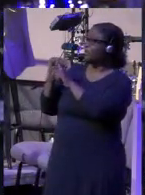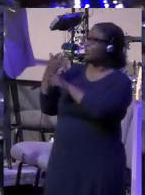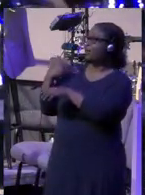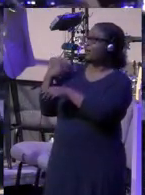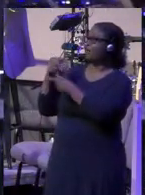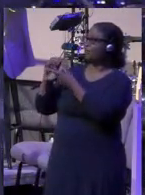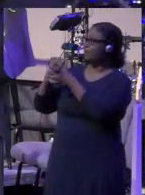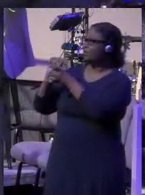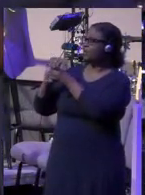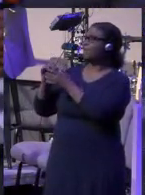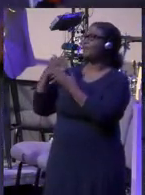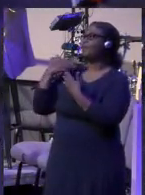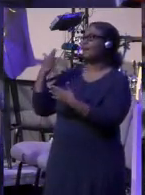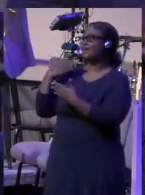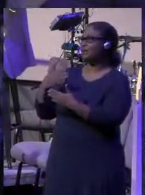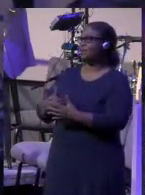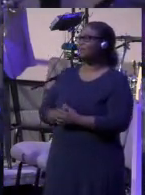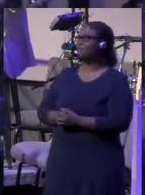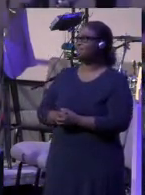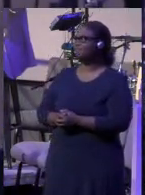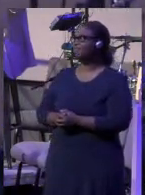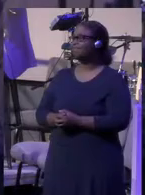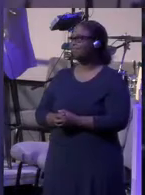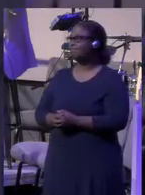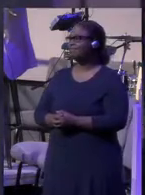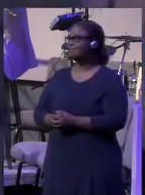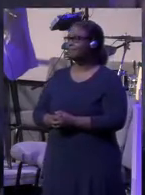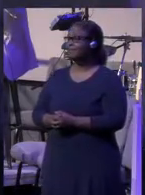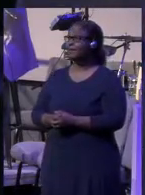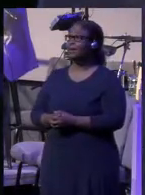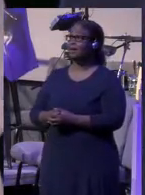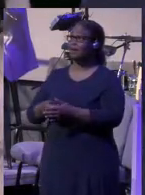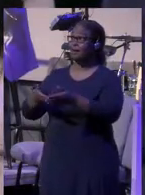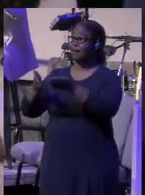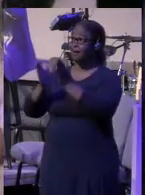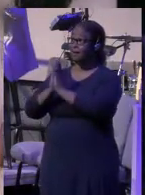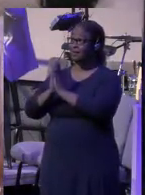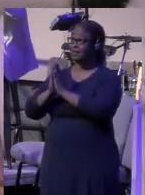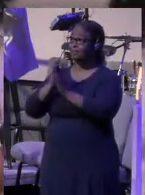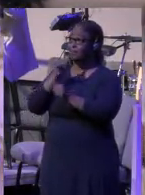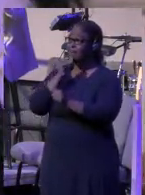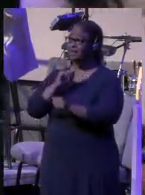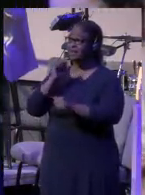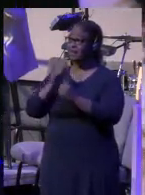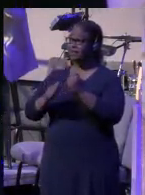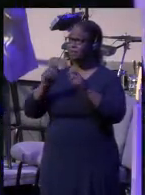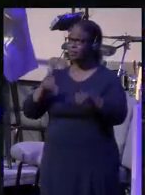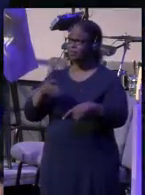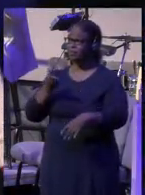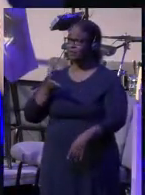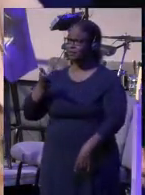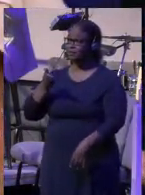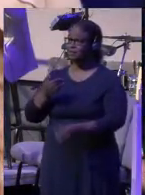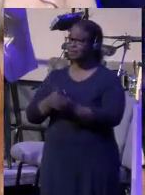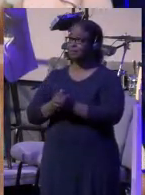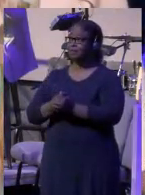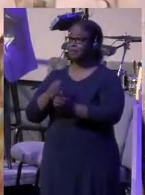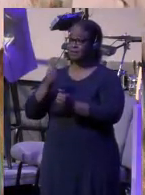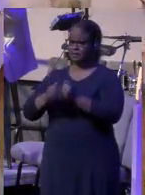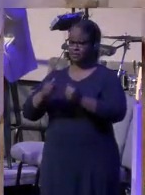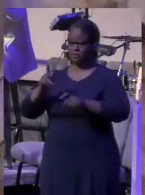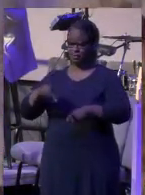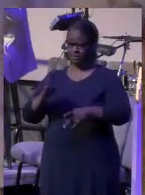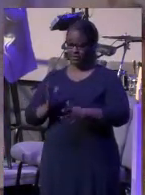I thank you for it, Jesus. I thank you for it, Jesus. God, I ask you to bless every congregant here today. Everyone that is